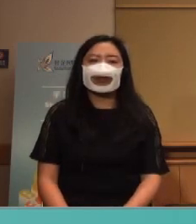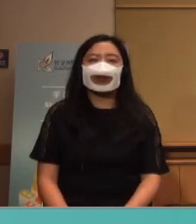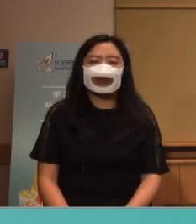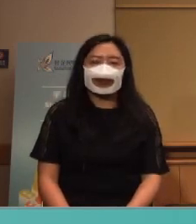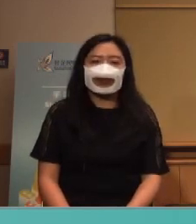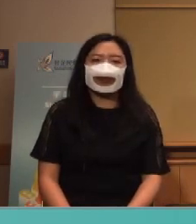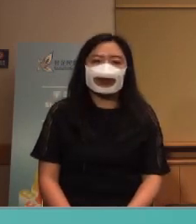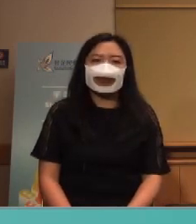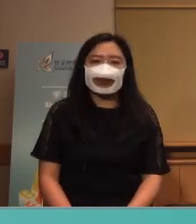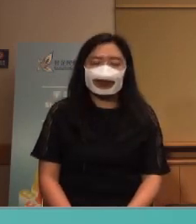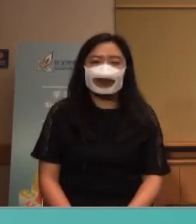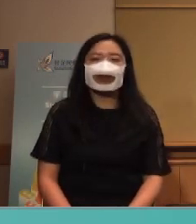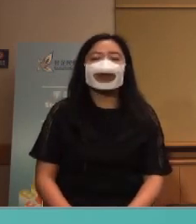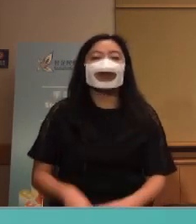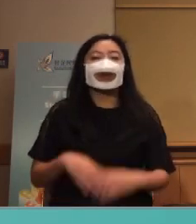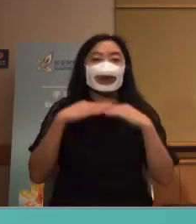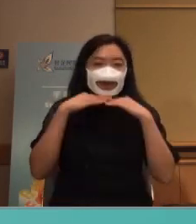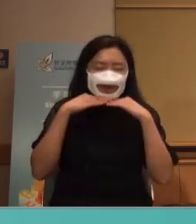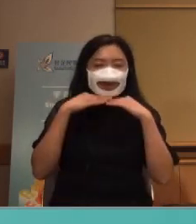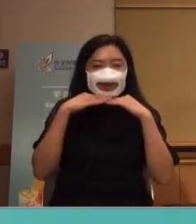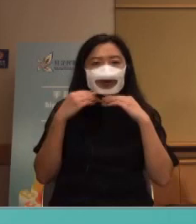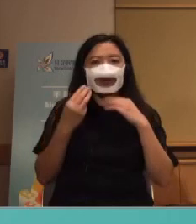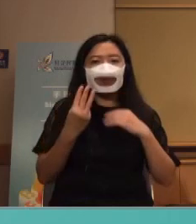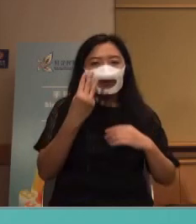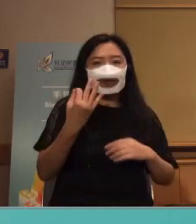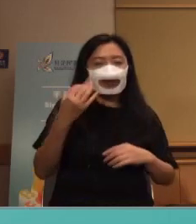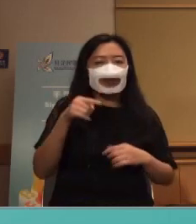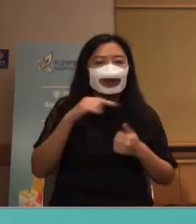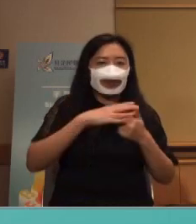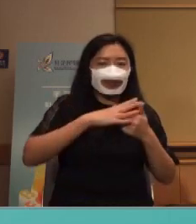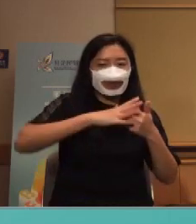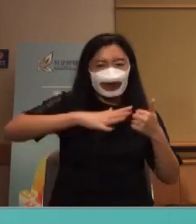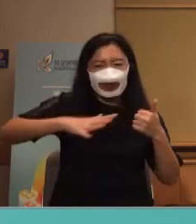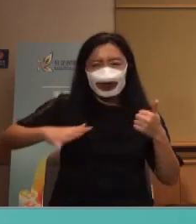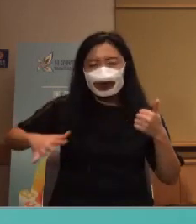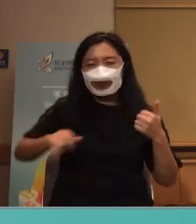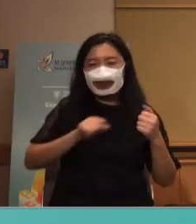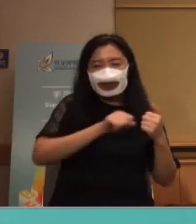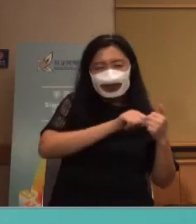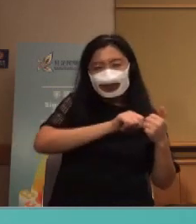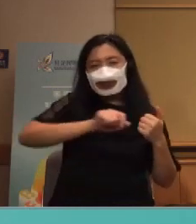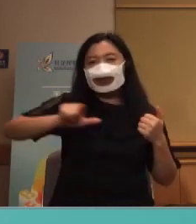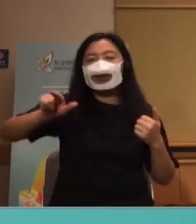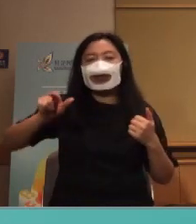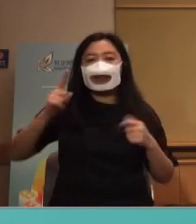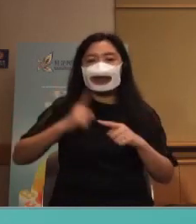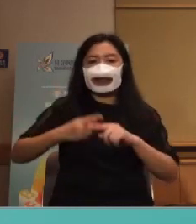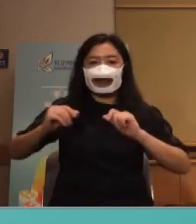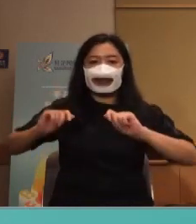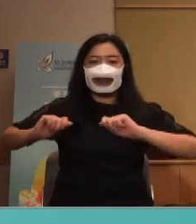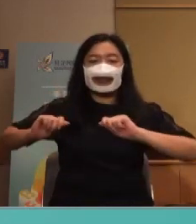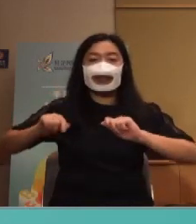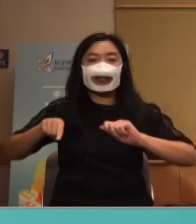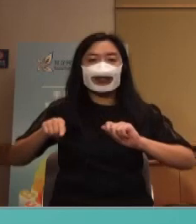beyond tokenomics and incentive purely driven by token market prices? And I think when you were discussing